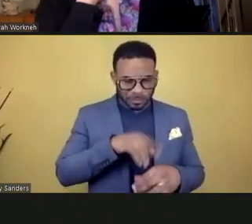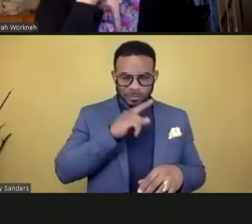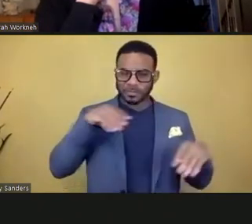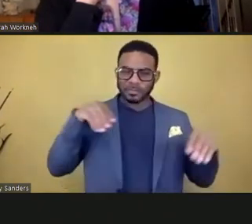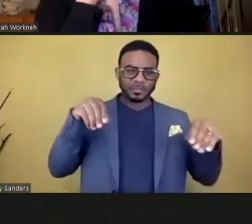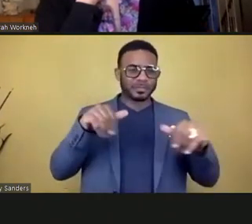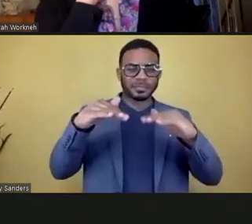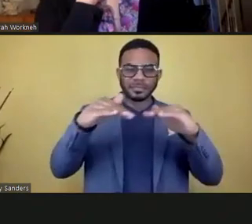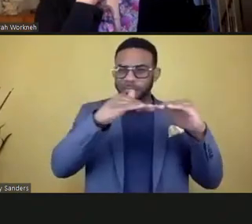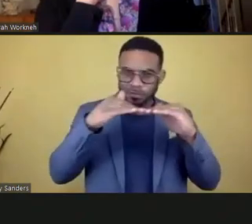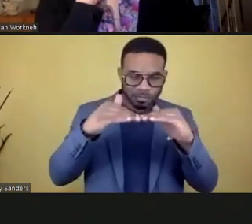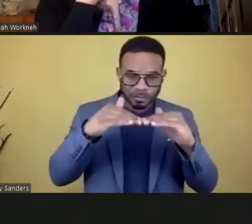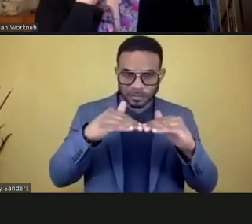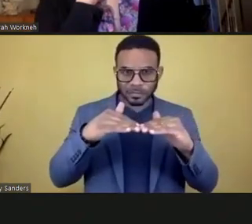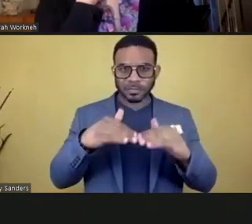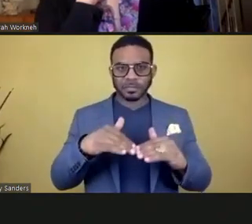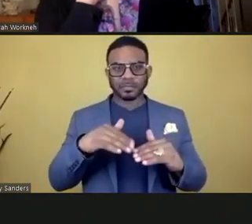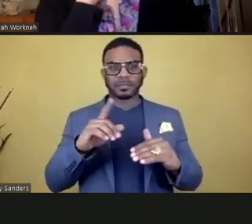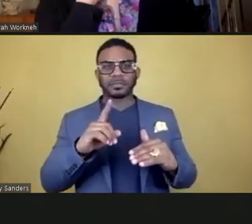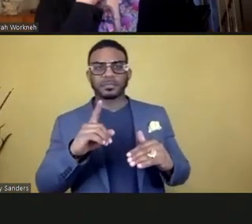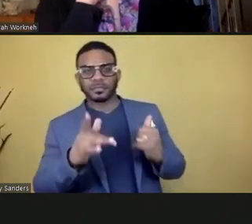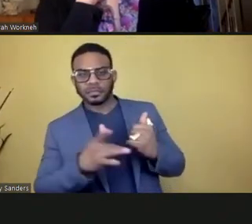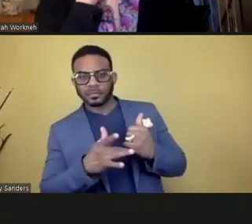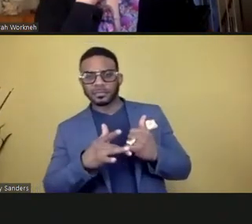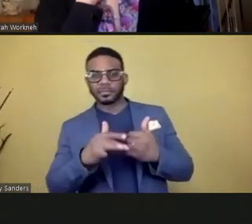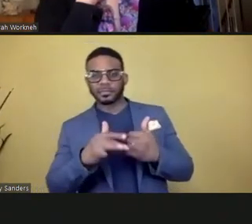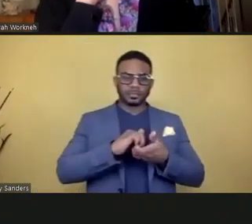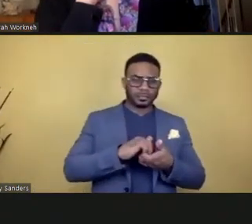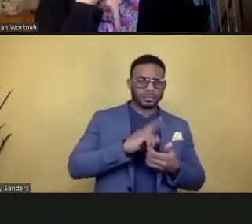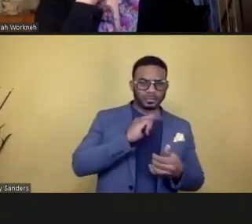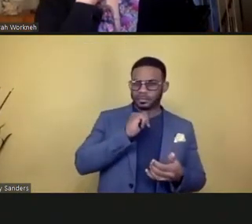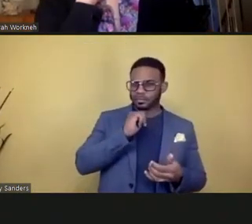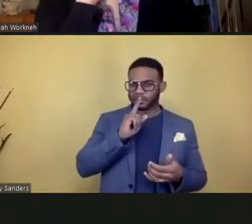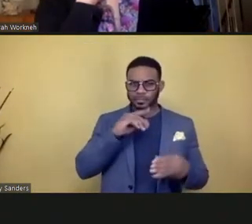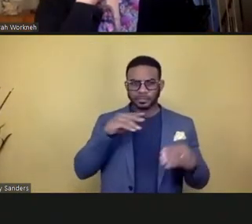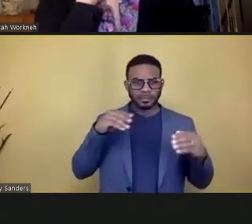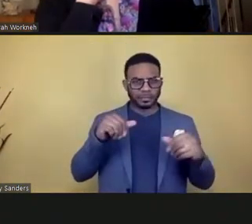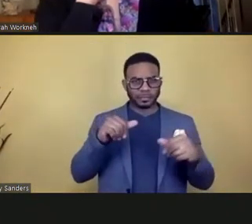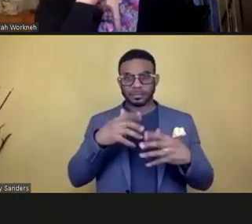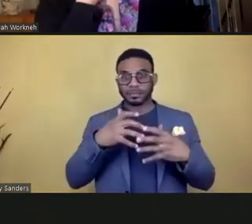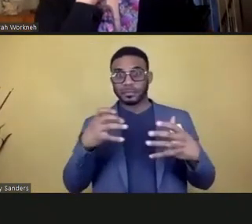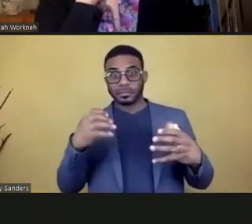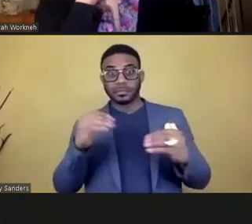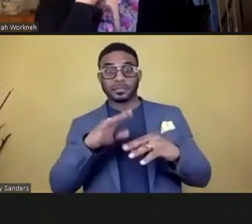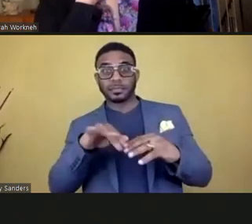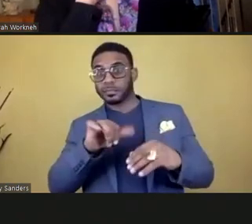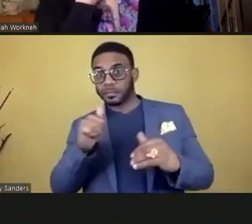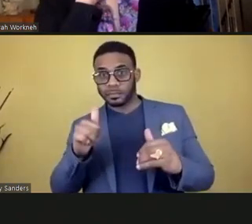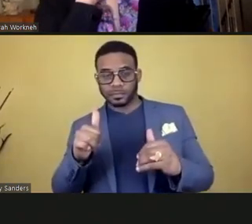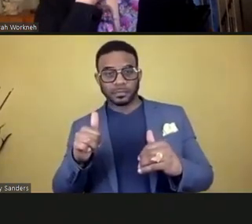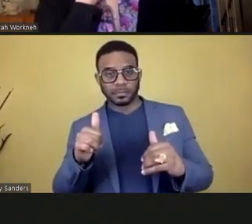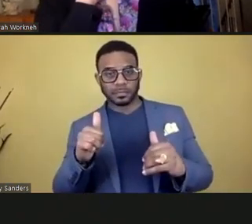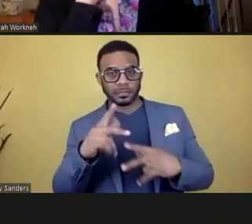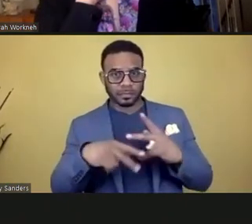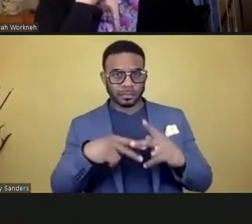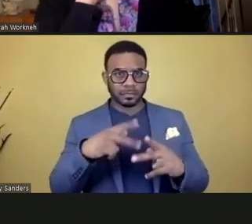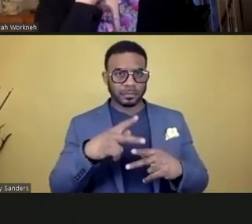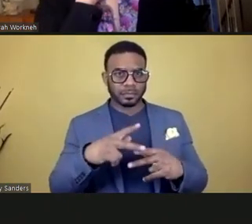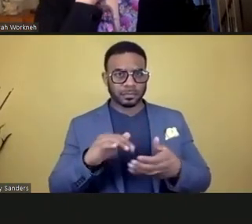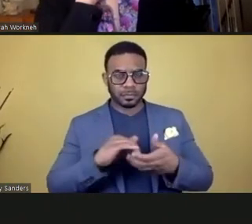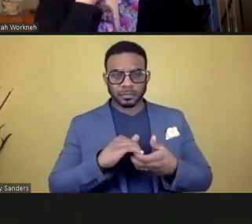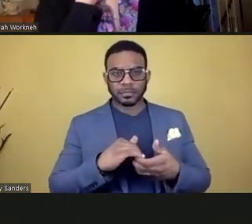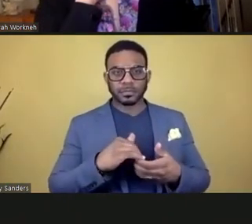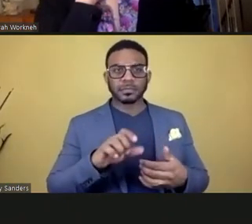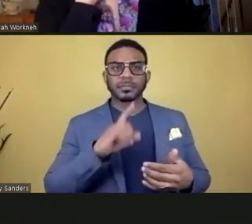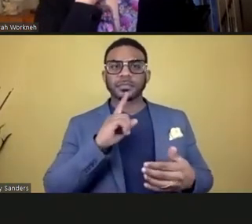paid equitably, where technical collaborators are not being paid a lot more than other types of collaborators.